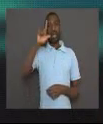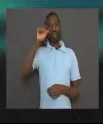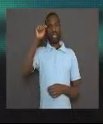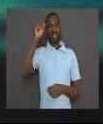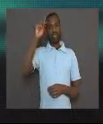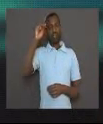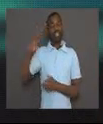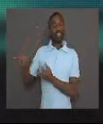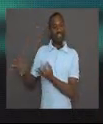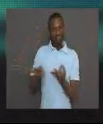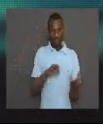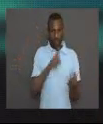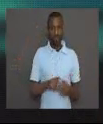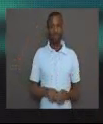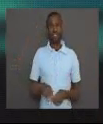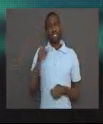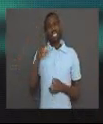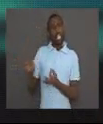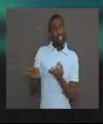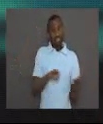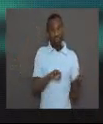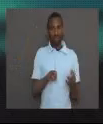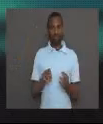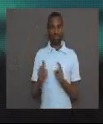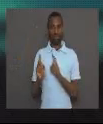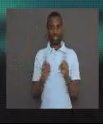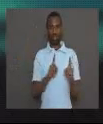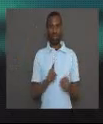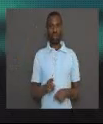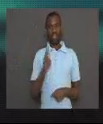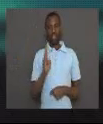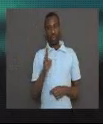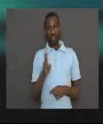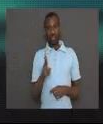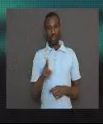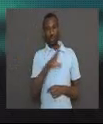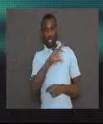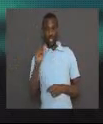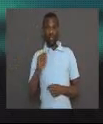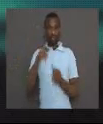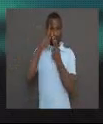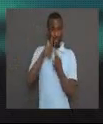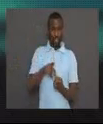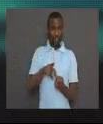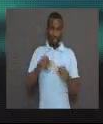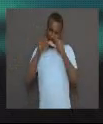of flow in which the velocity and pressure remain constant.